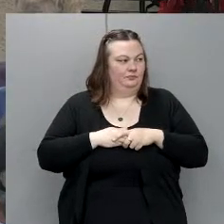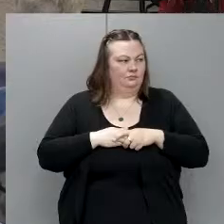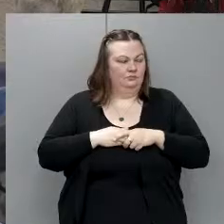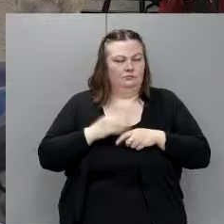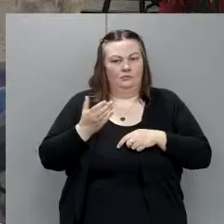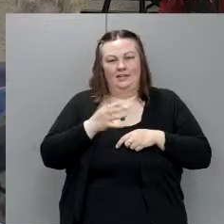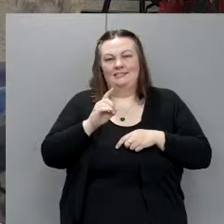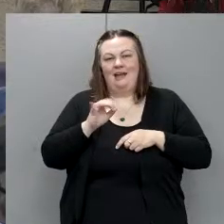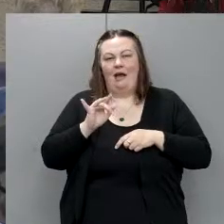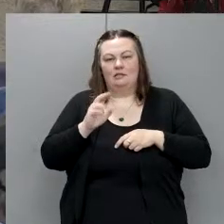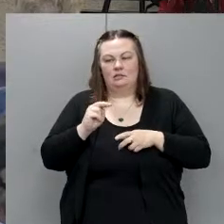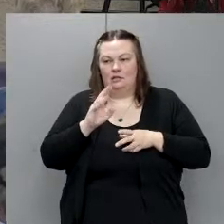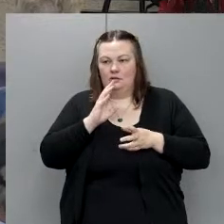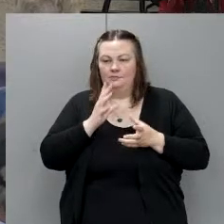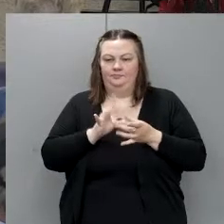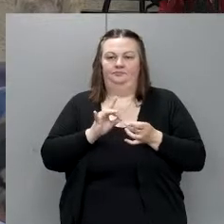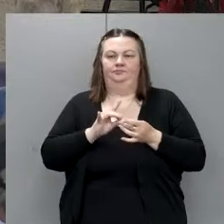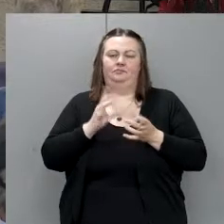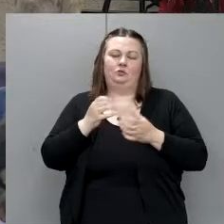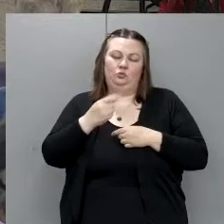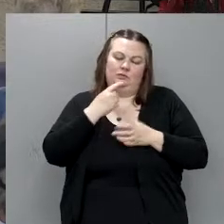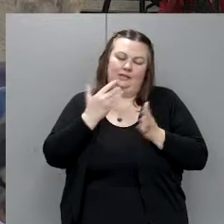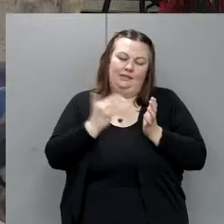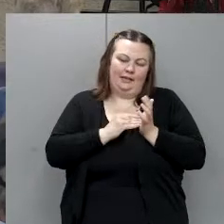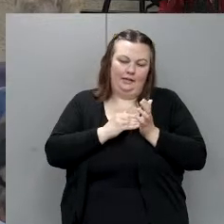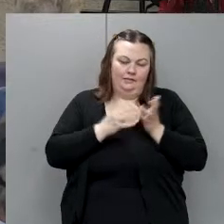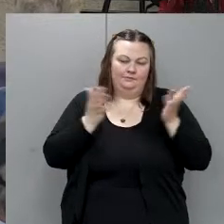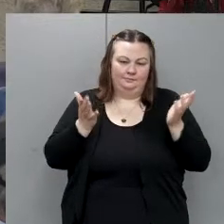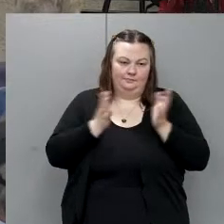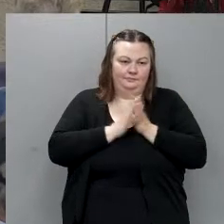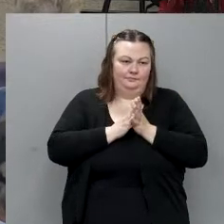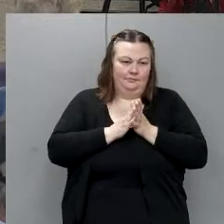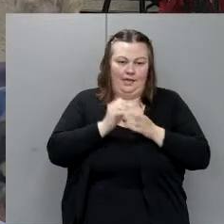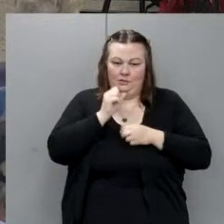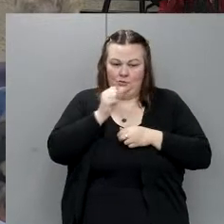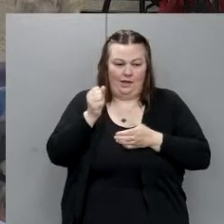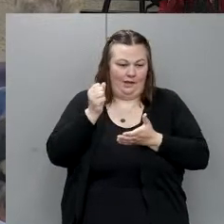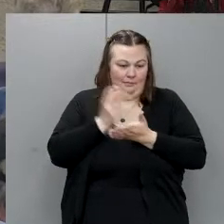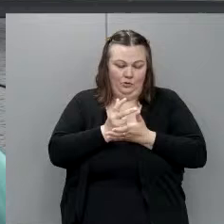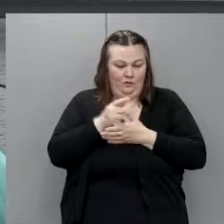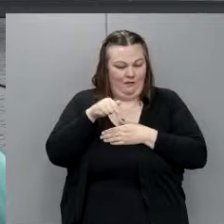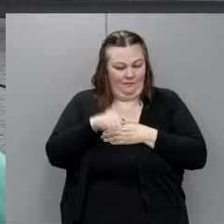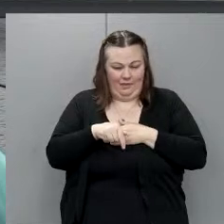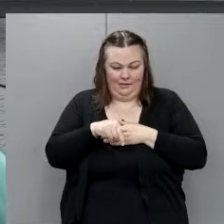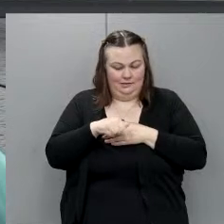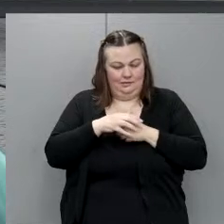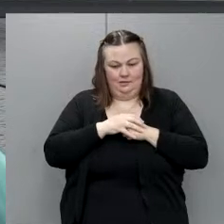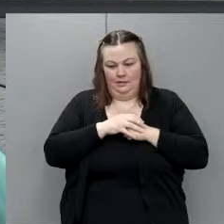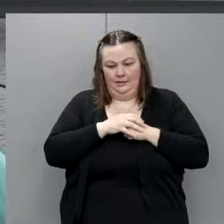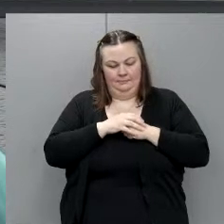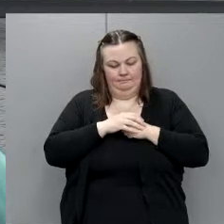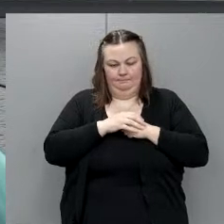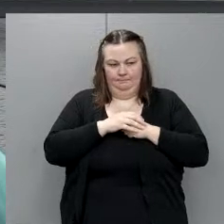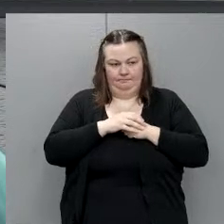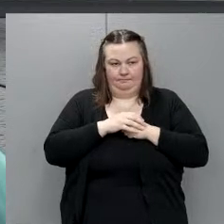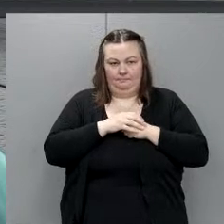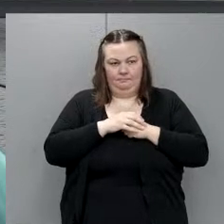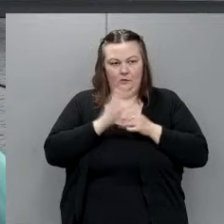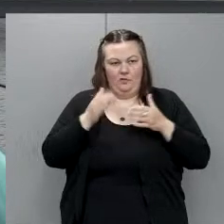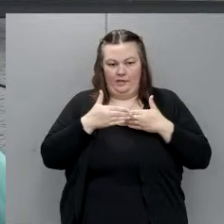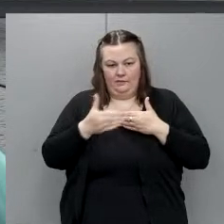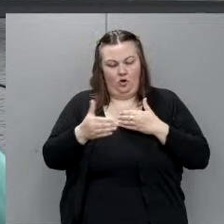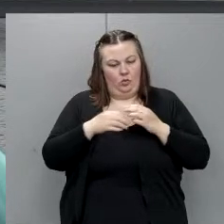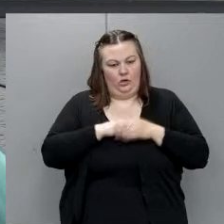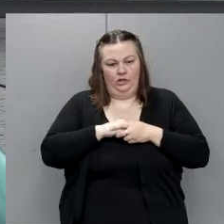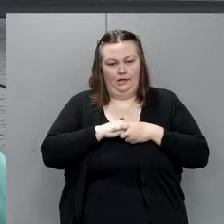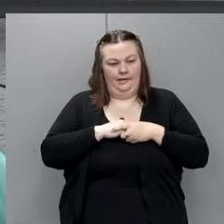I just wanted to say again that I do not approve of this, moving this